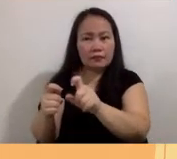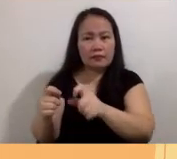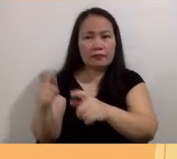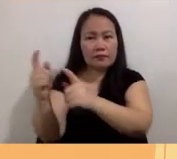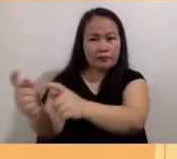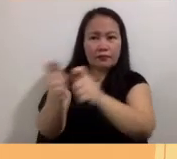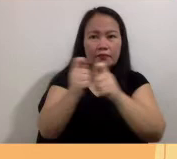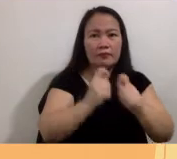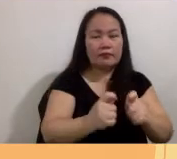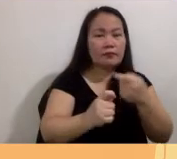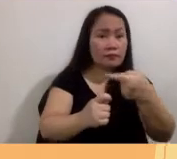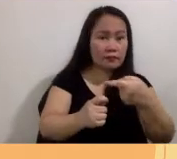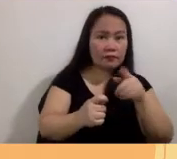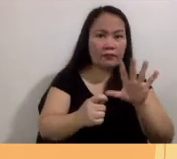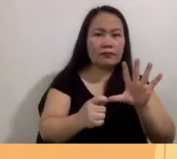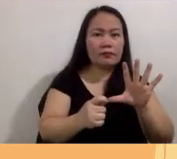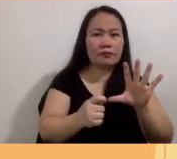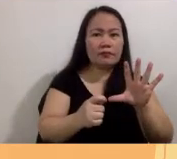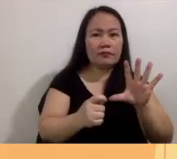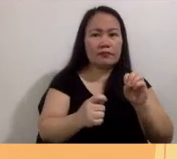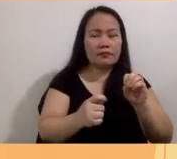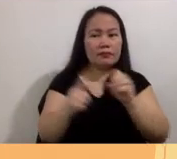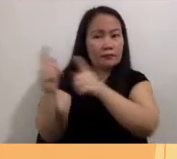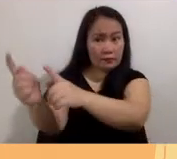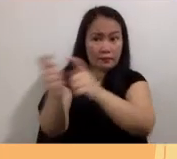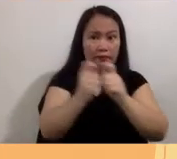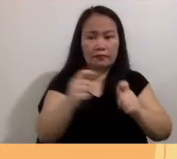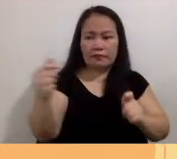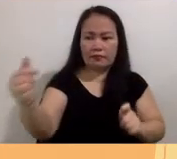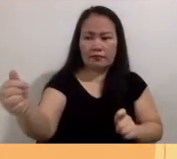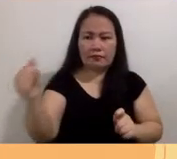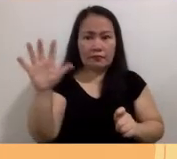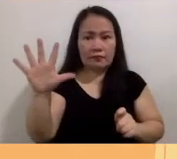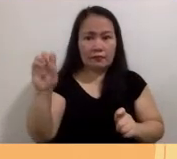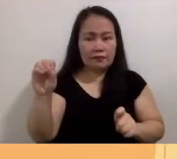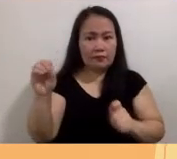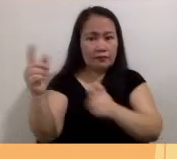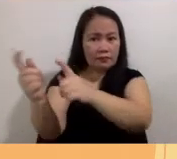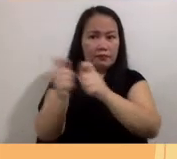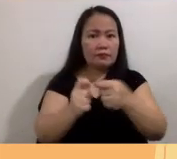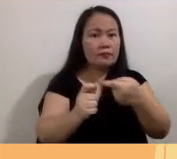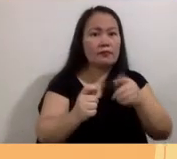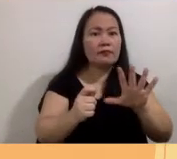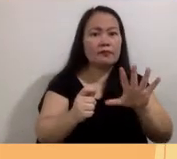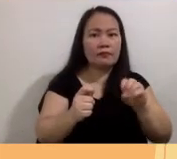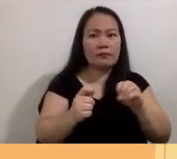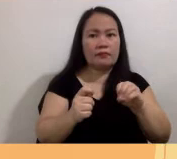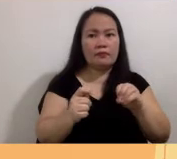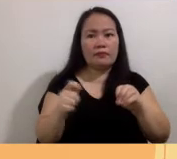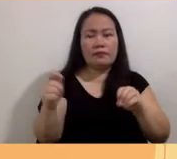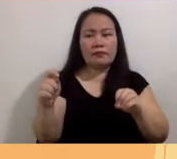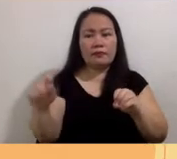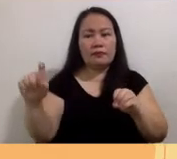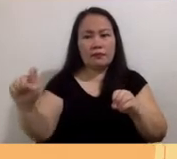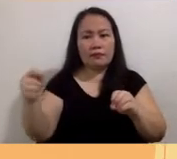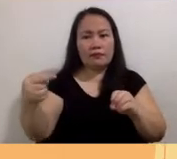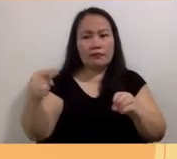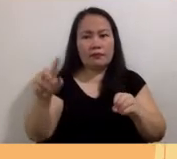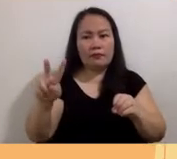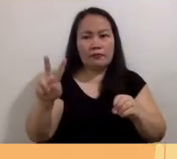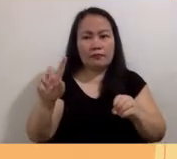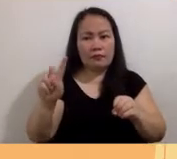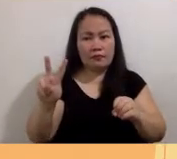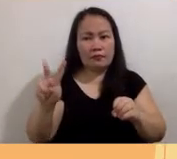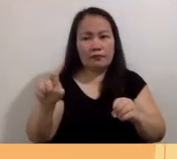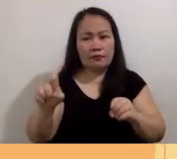2x. And then si 20, since this is constant, lipat natin siya sa kabila, magiging negative din. Alright, so x minus 2x,